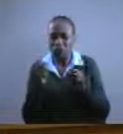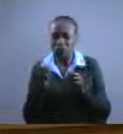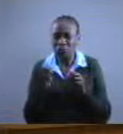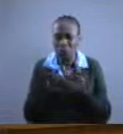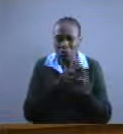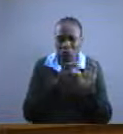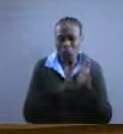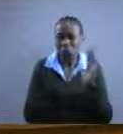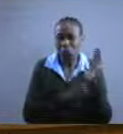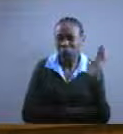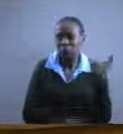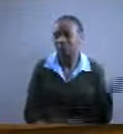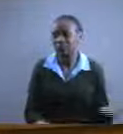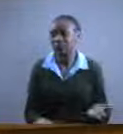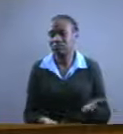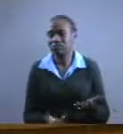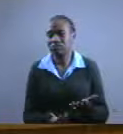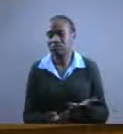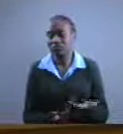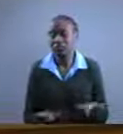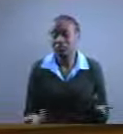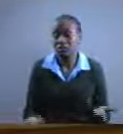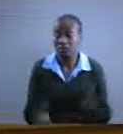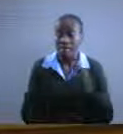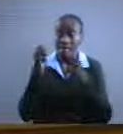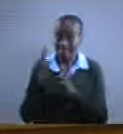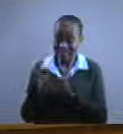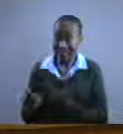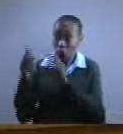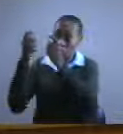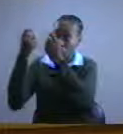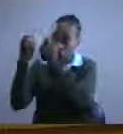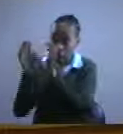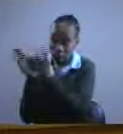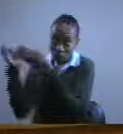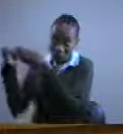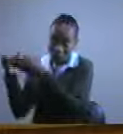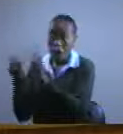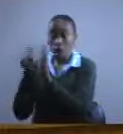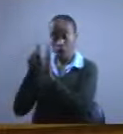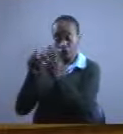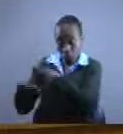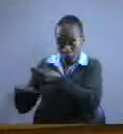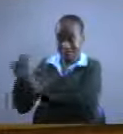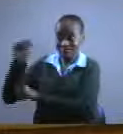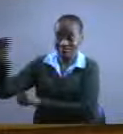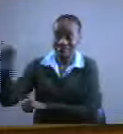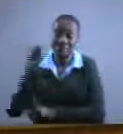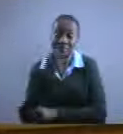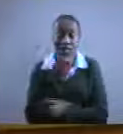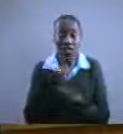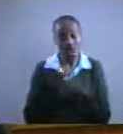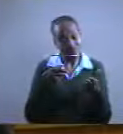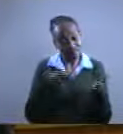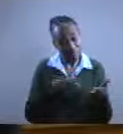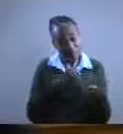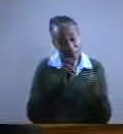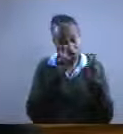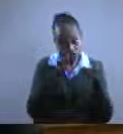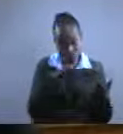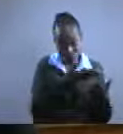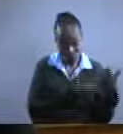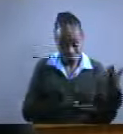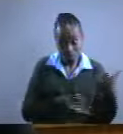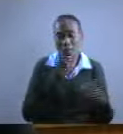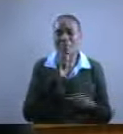would need in order to be eligible for the subsidy. But Treasury's own policy document claimed that such conditions would discourage take-up